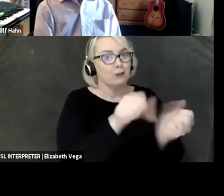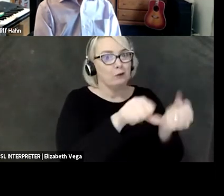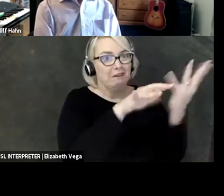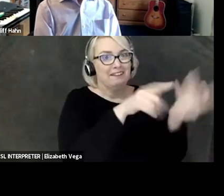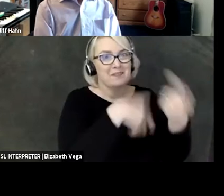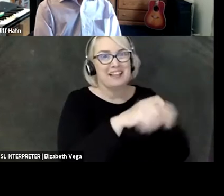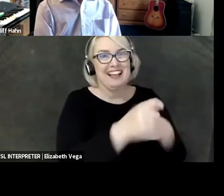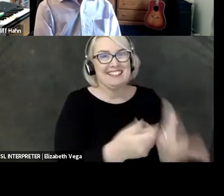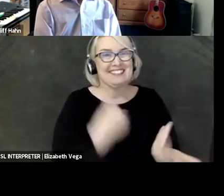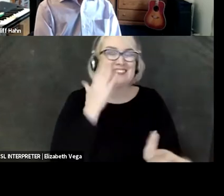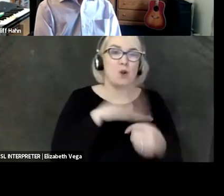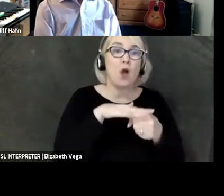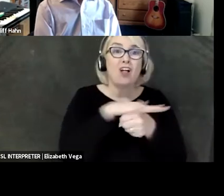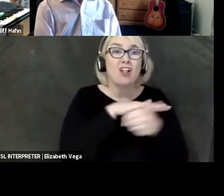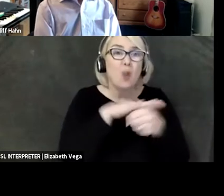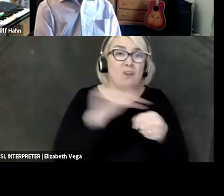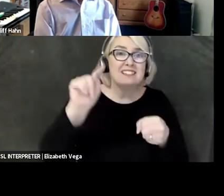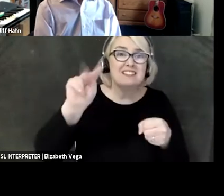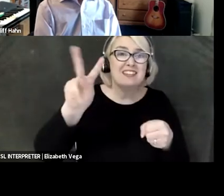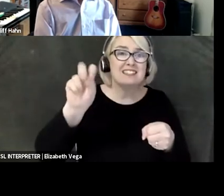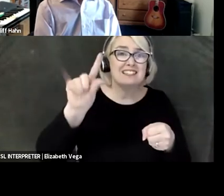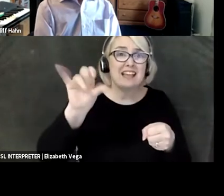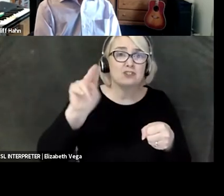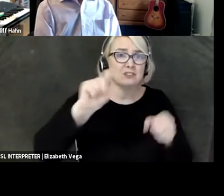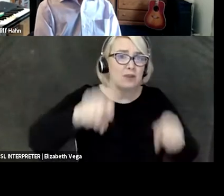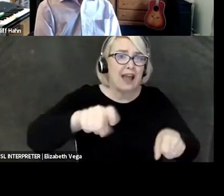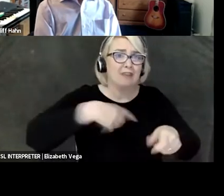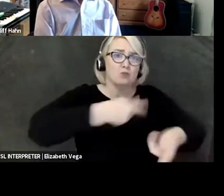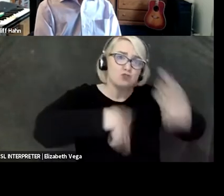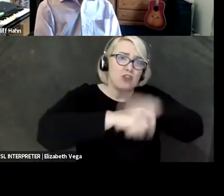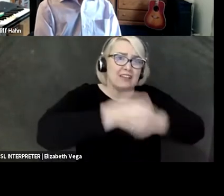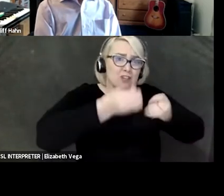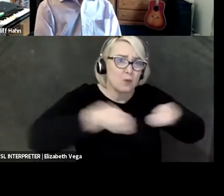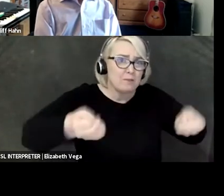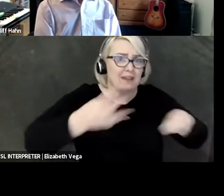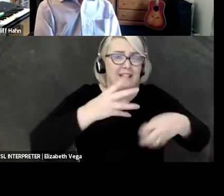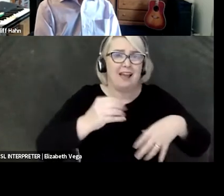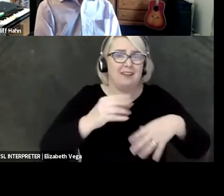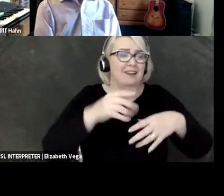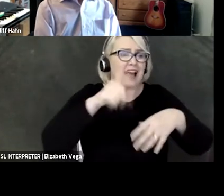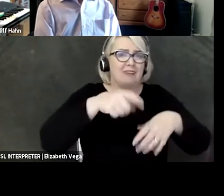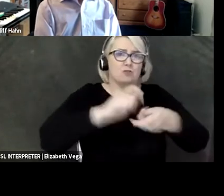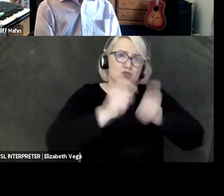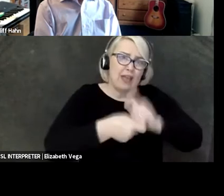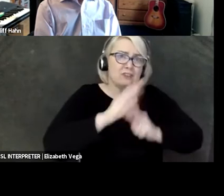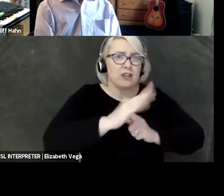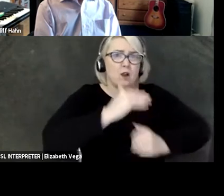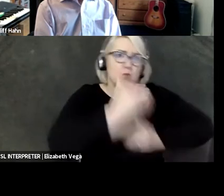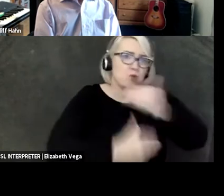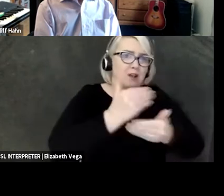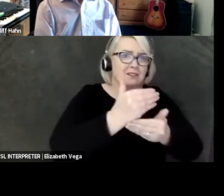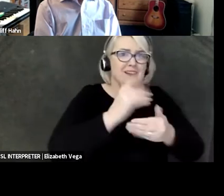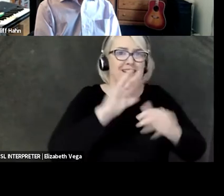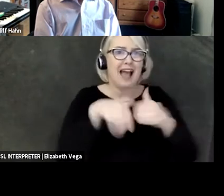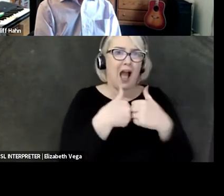to re-outfit their physical plant and the whole production flow and all of that. Eventually we'll get there, but